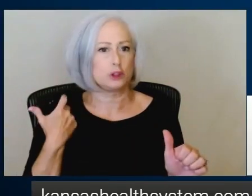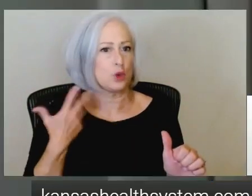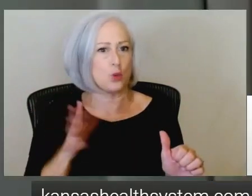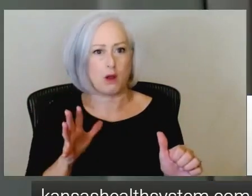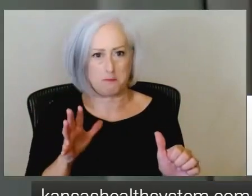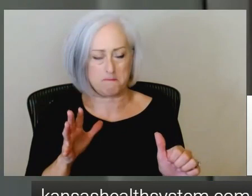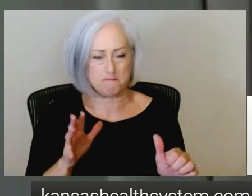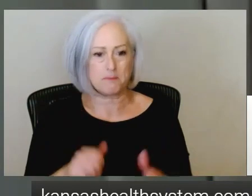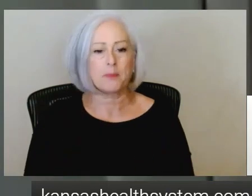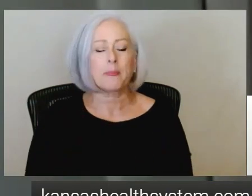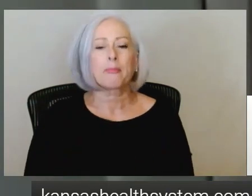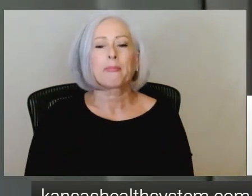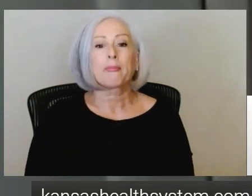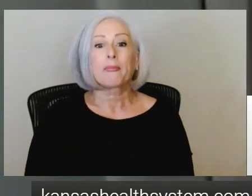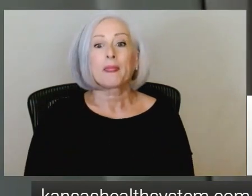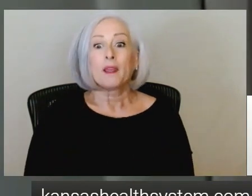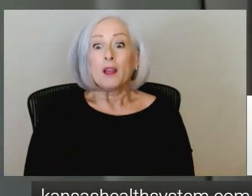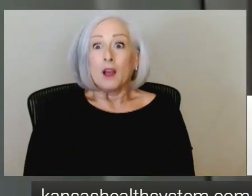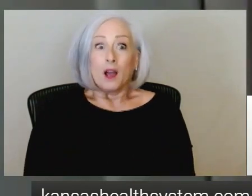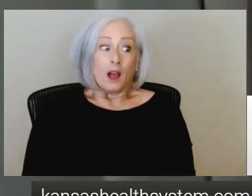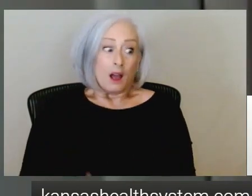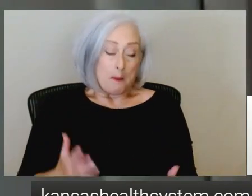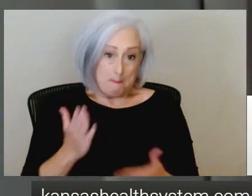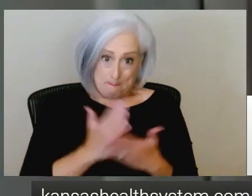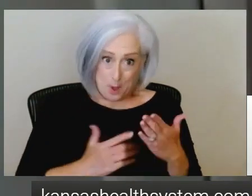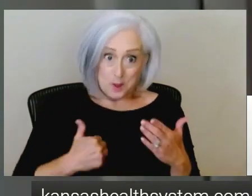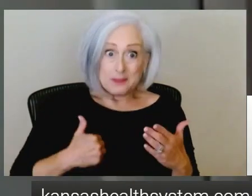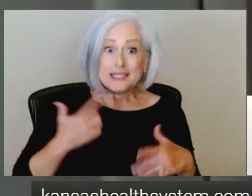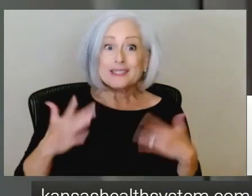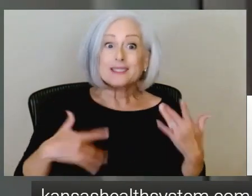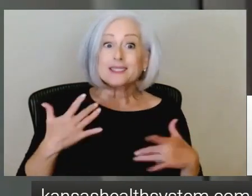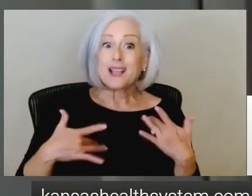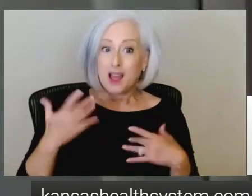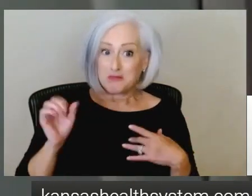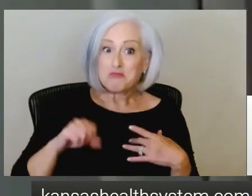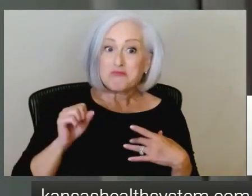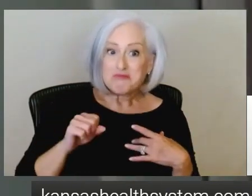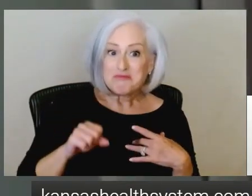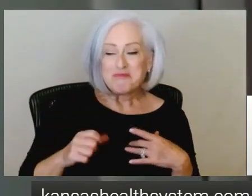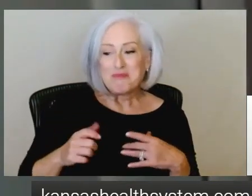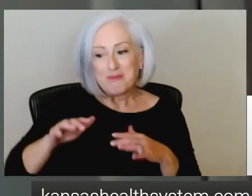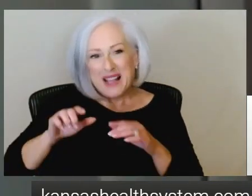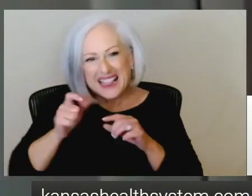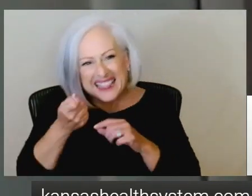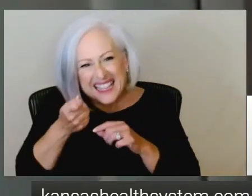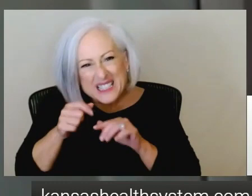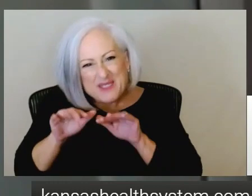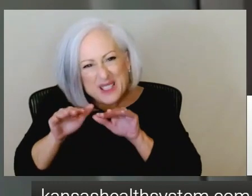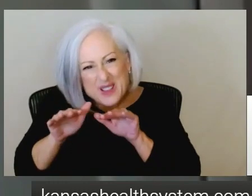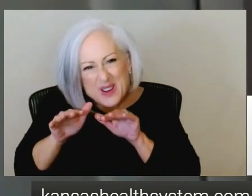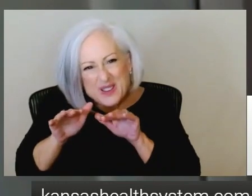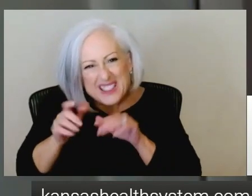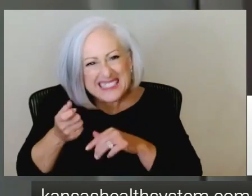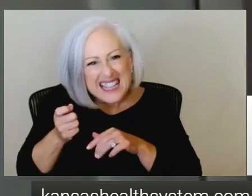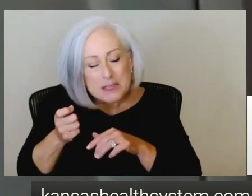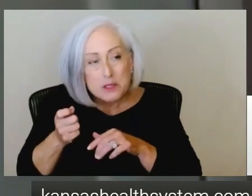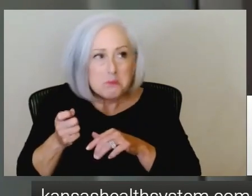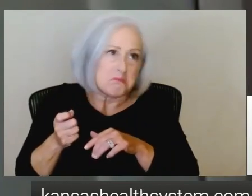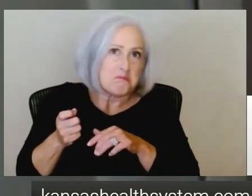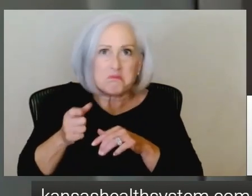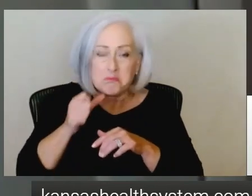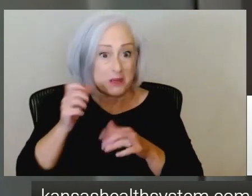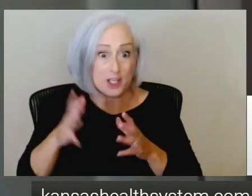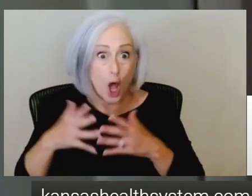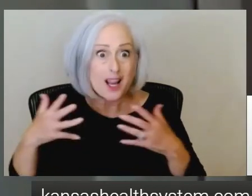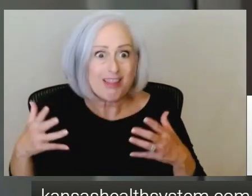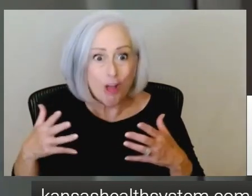Well, I'm excited in one way, and I'm a little bit nervous, but not a lot. There's